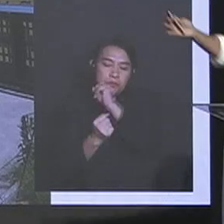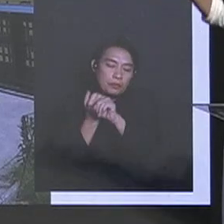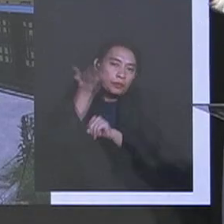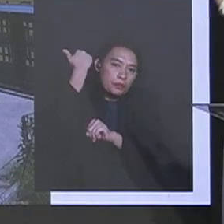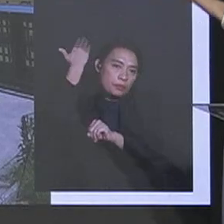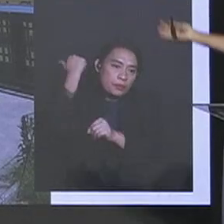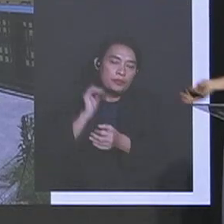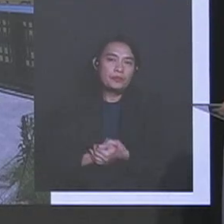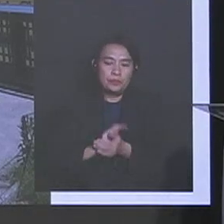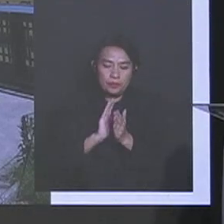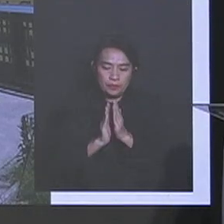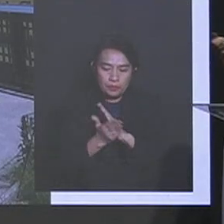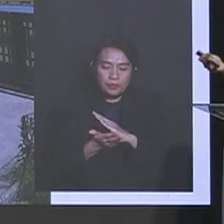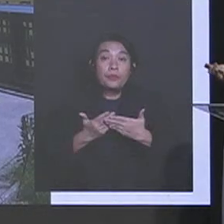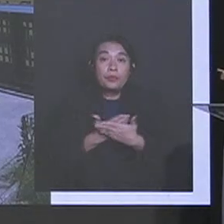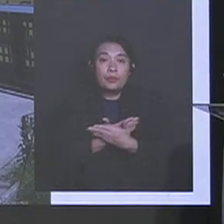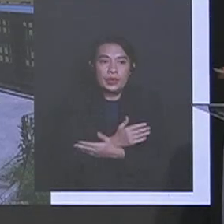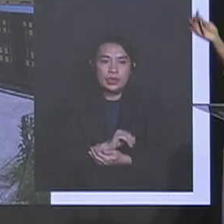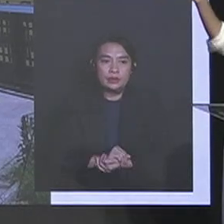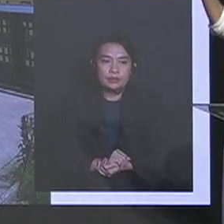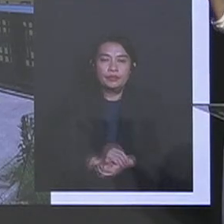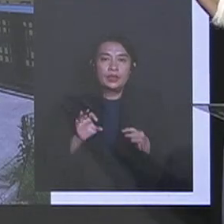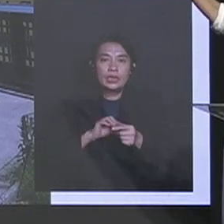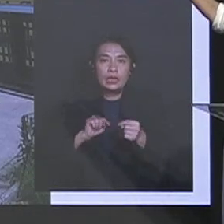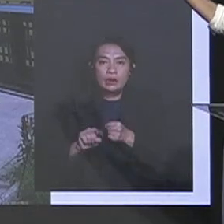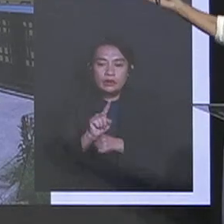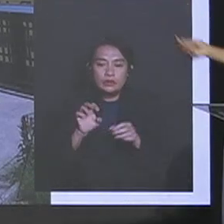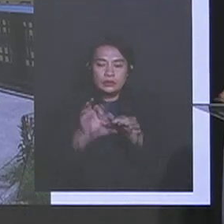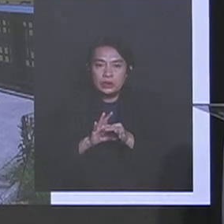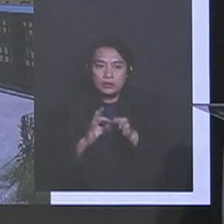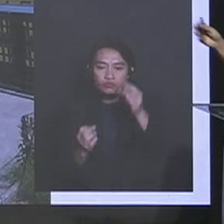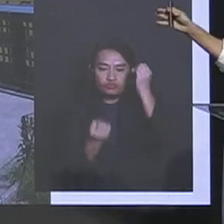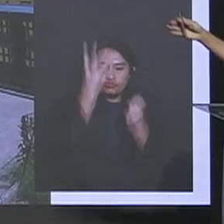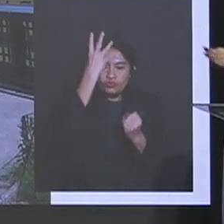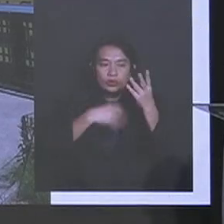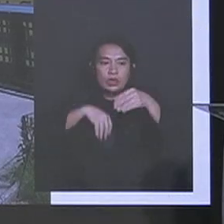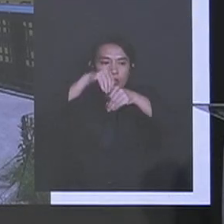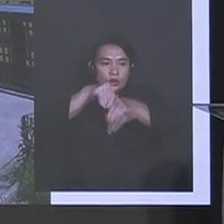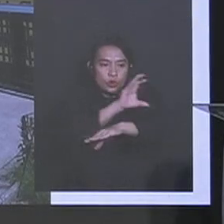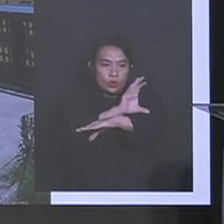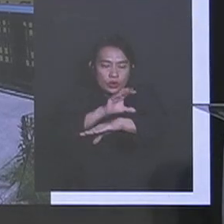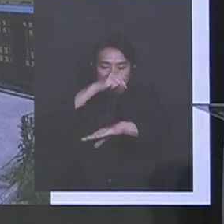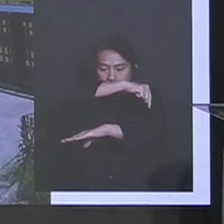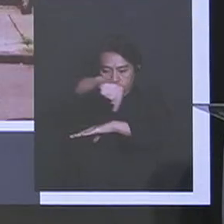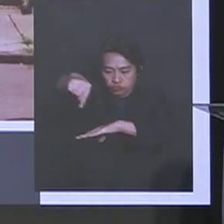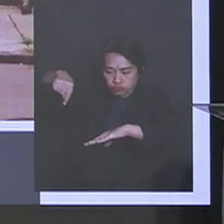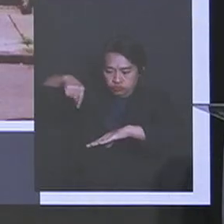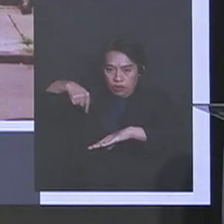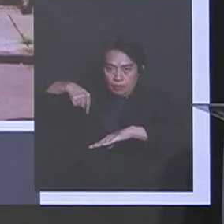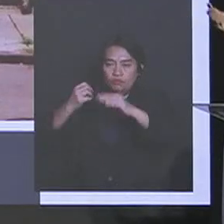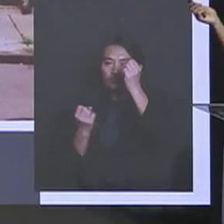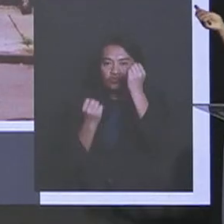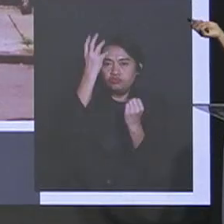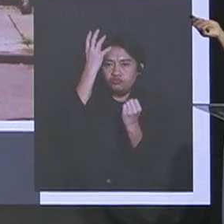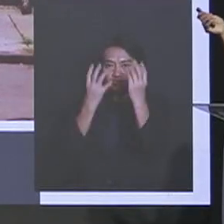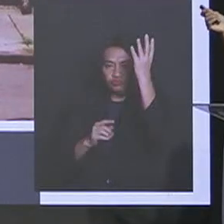mean, this picture is already completely outdated because of the amount of development that's happened around. I'll share more about the High Line specifically. But